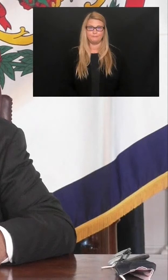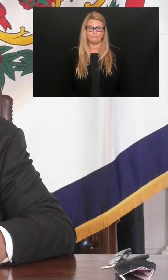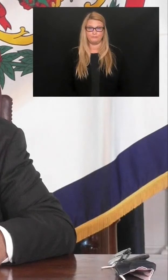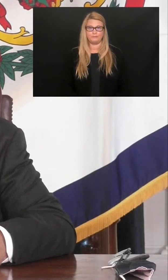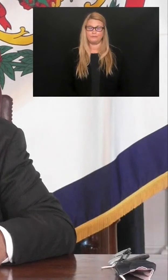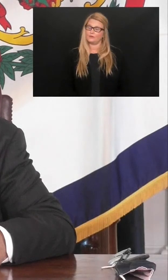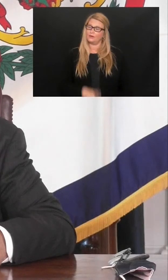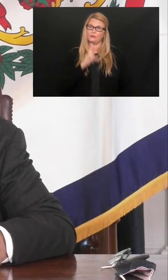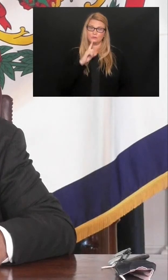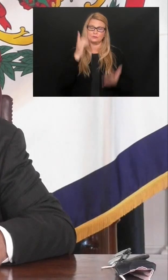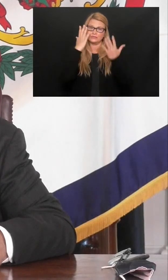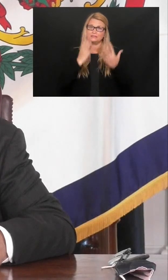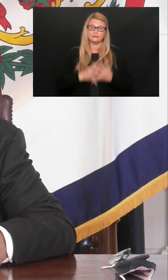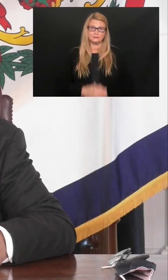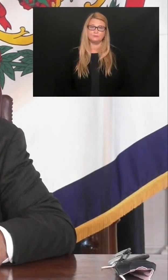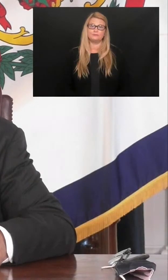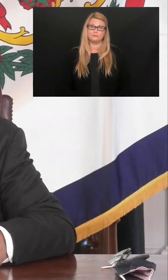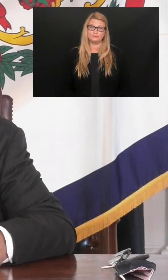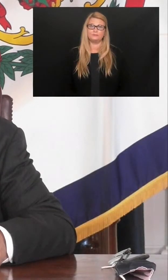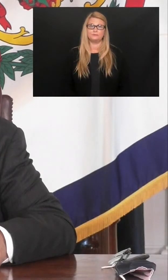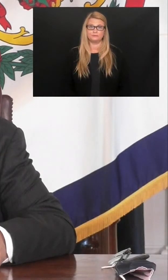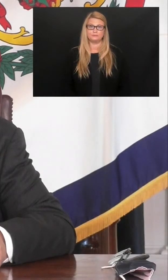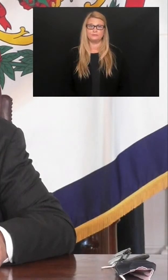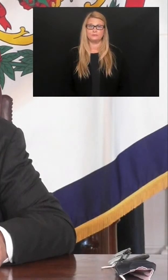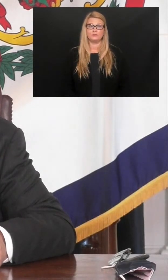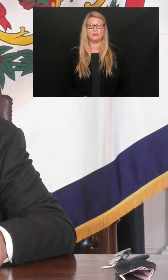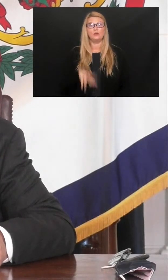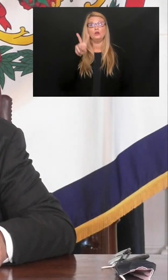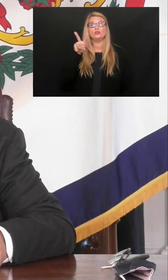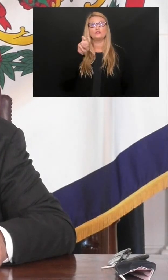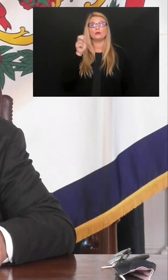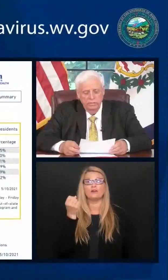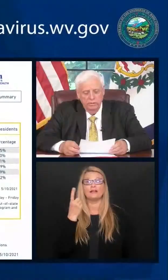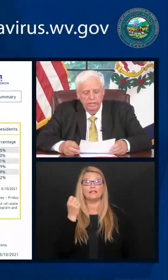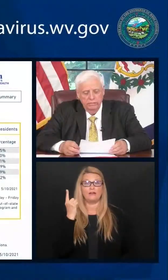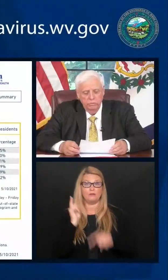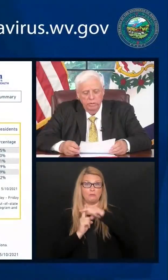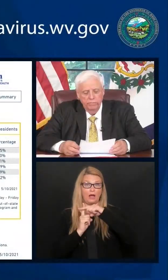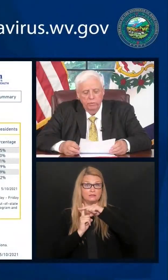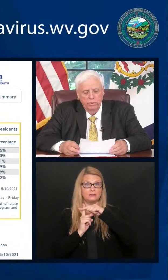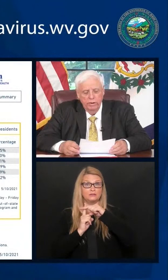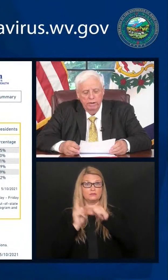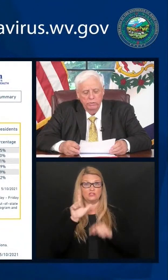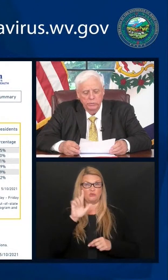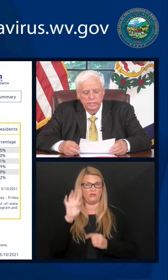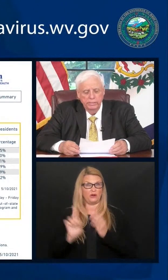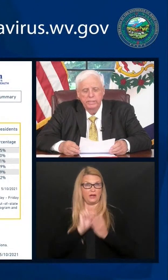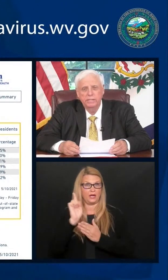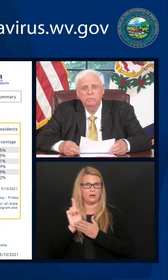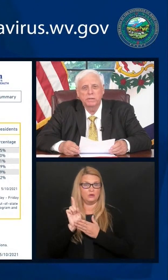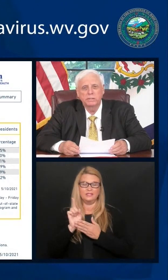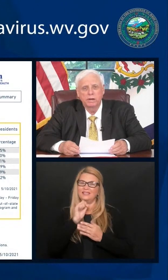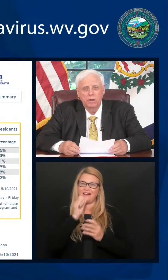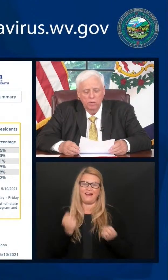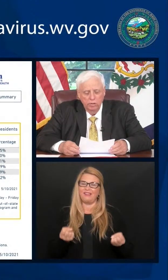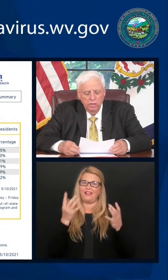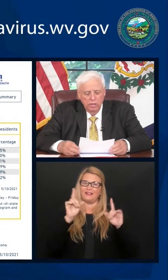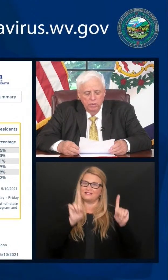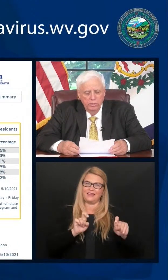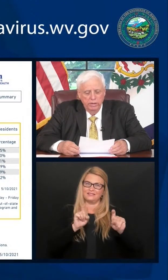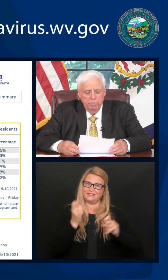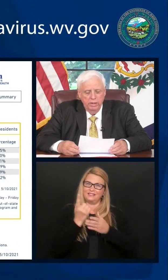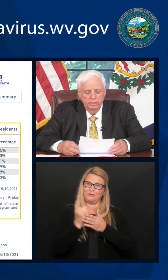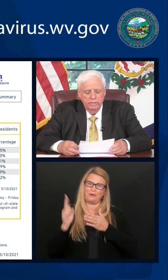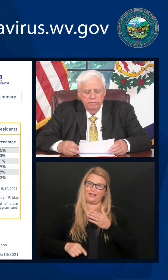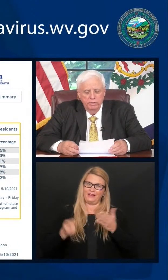It's really a shame. We had 211 positives over the last 24 hours. We didn't test much at all.